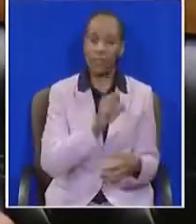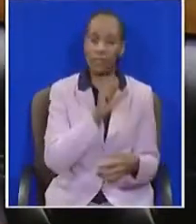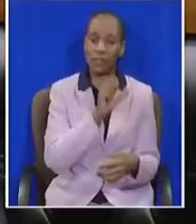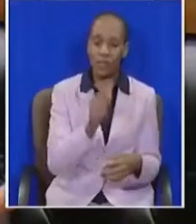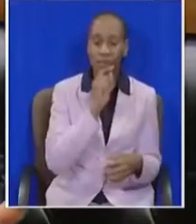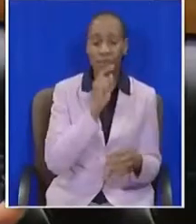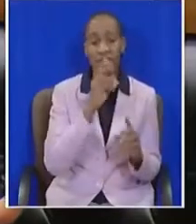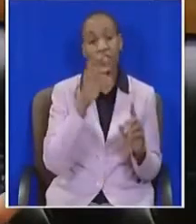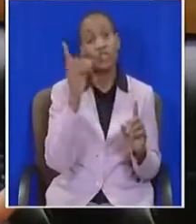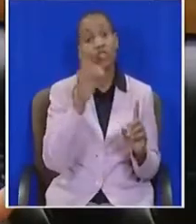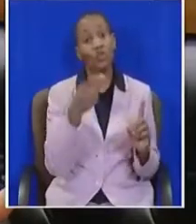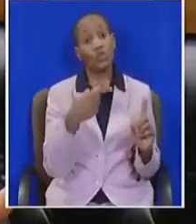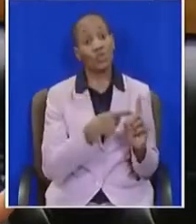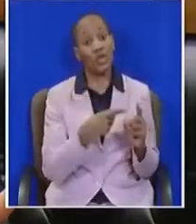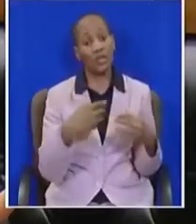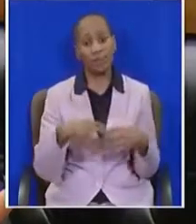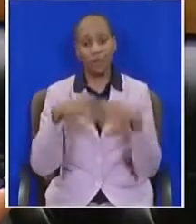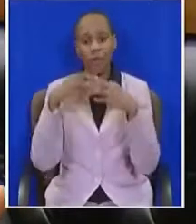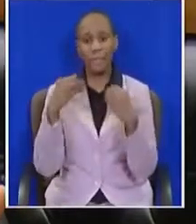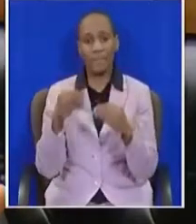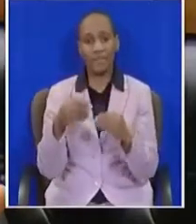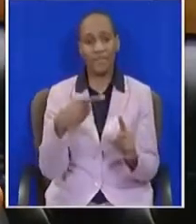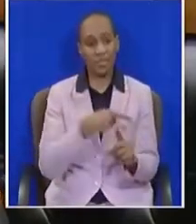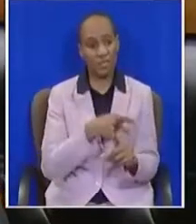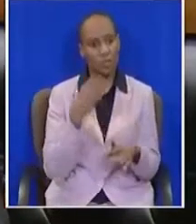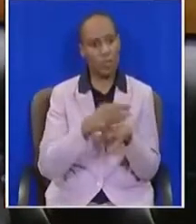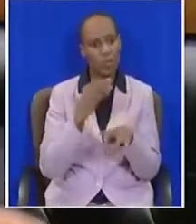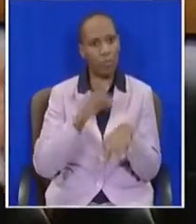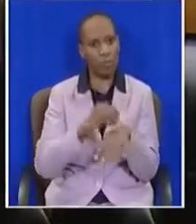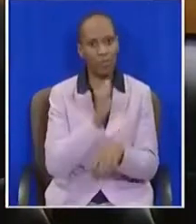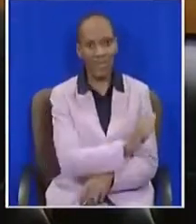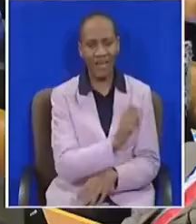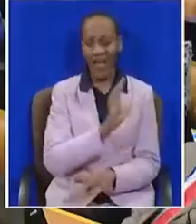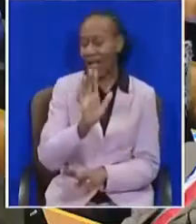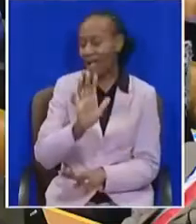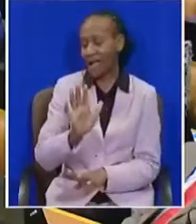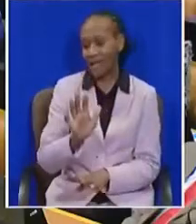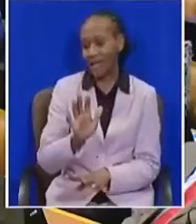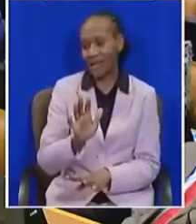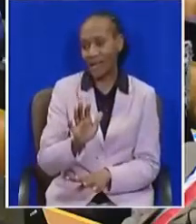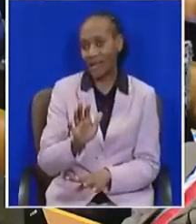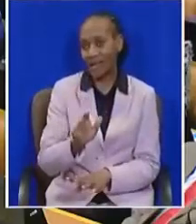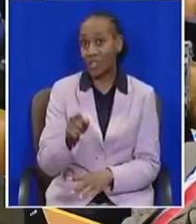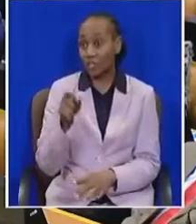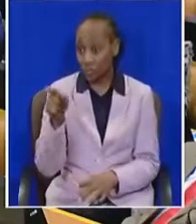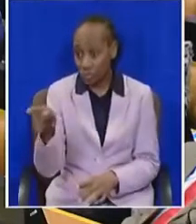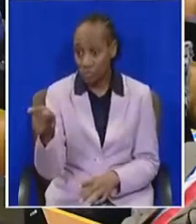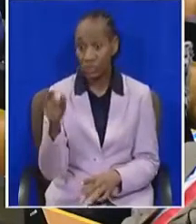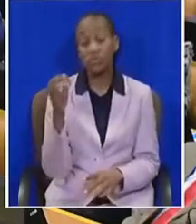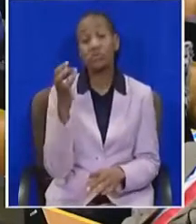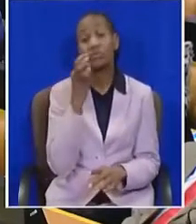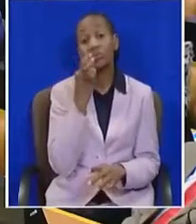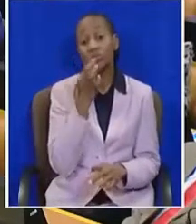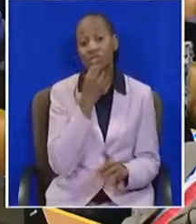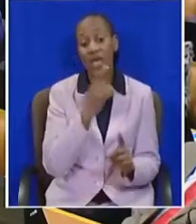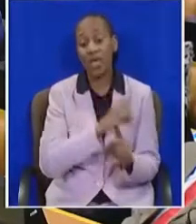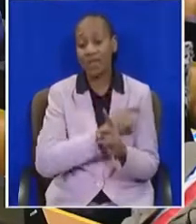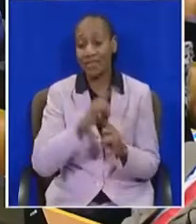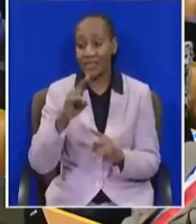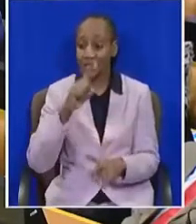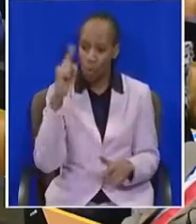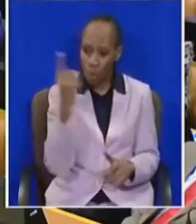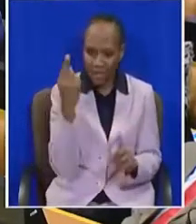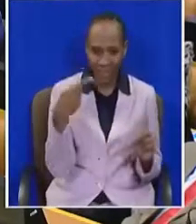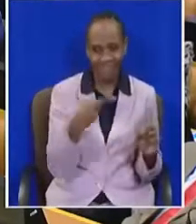by Duduzane becoming a business person. It's not. No, we are saying he's the only one who has succeeded, others have